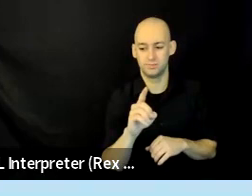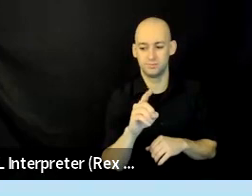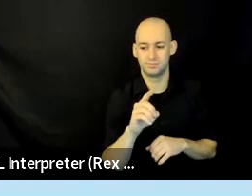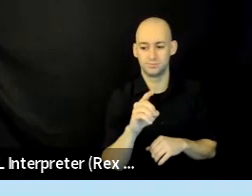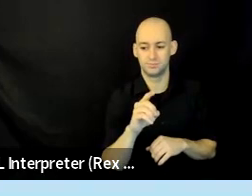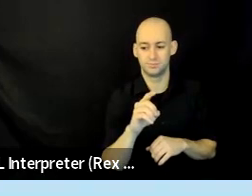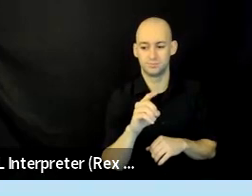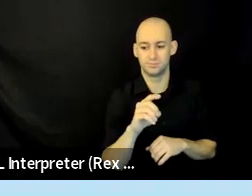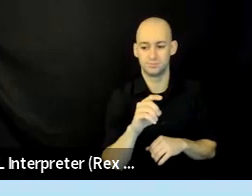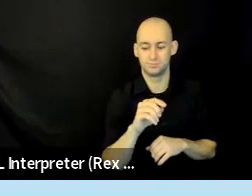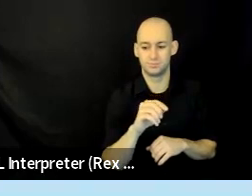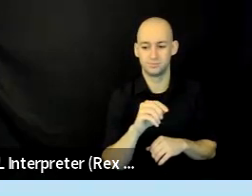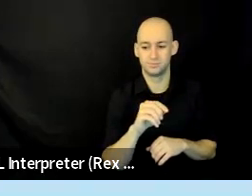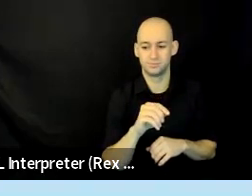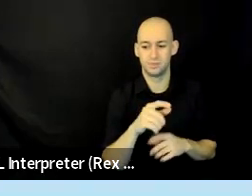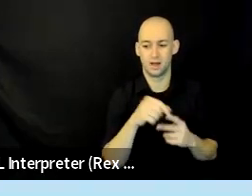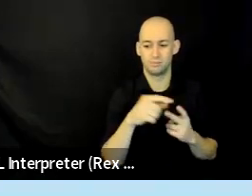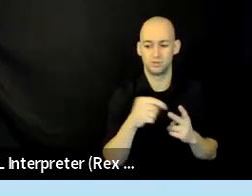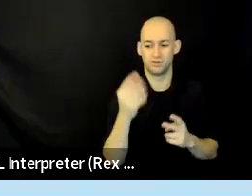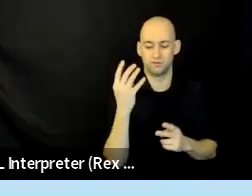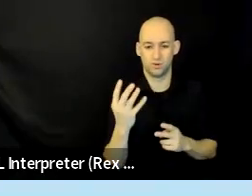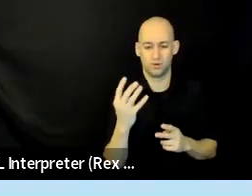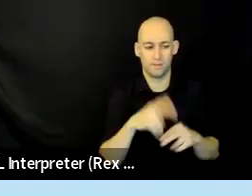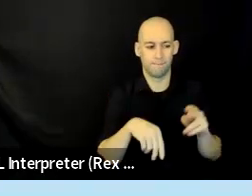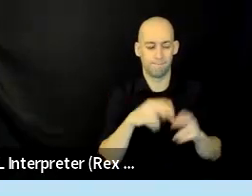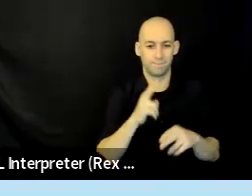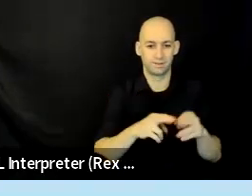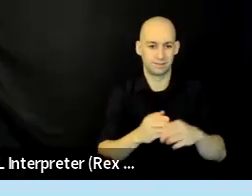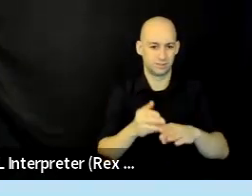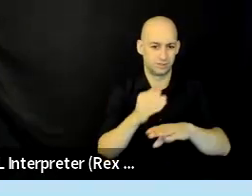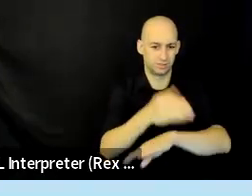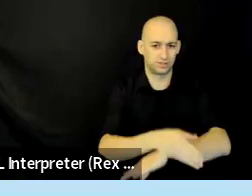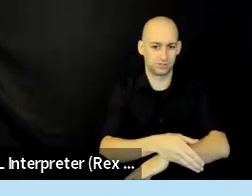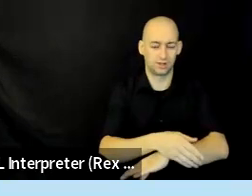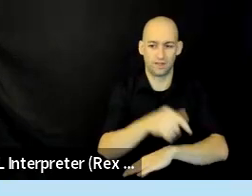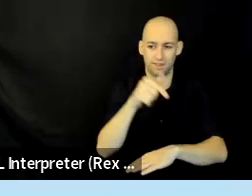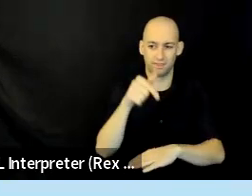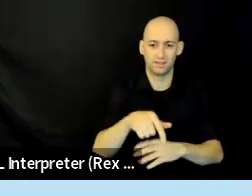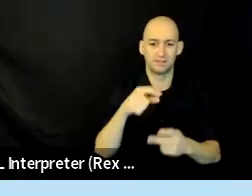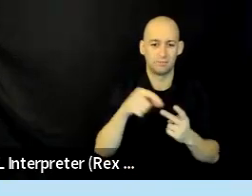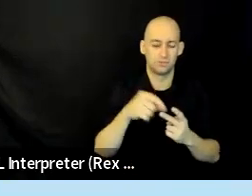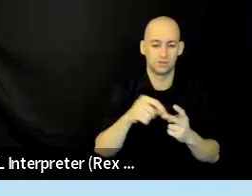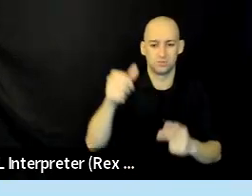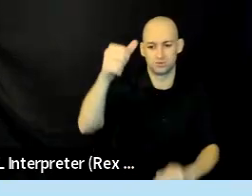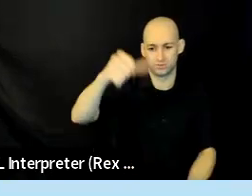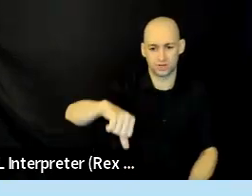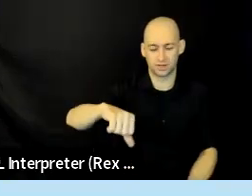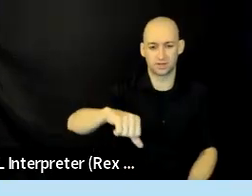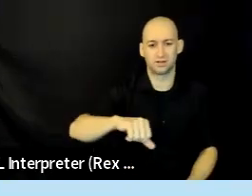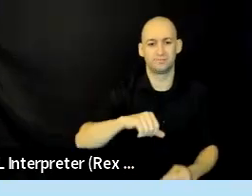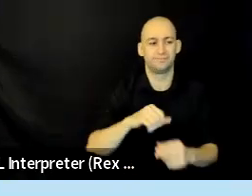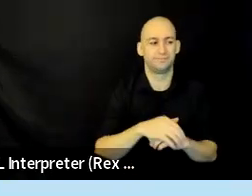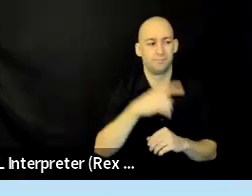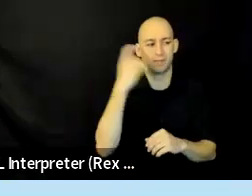Option 4, build an interchange. This option was rejected during project scoping because